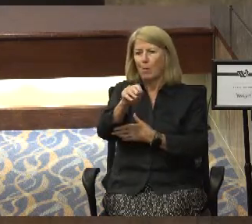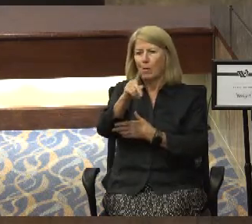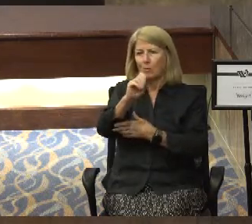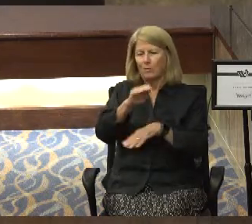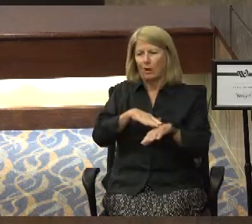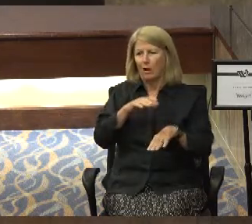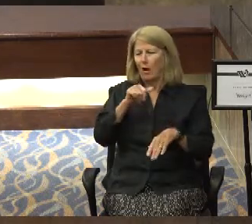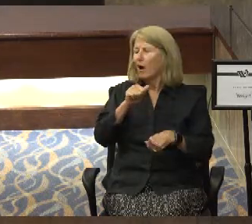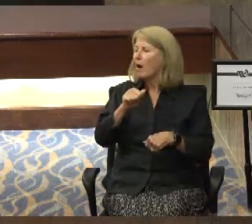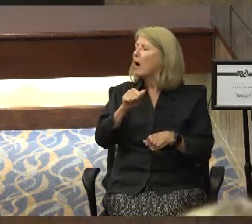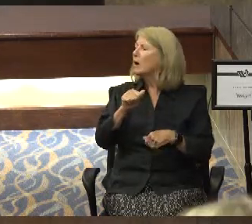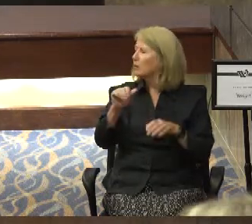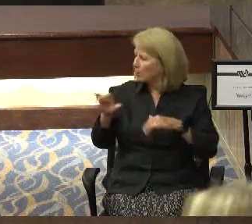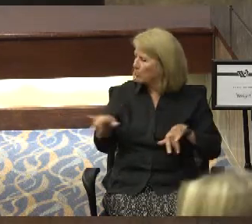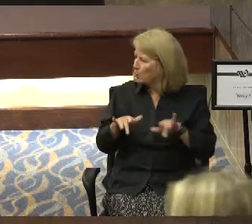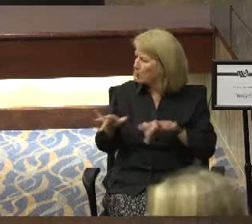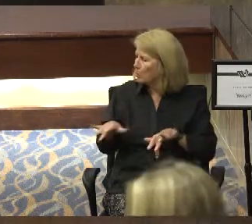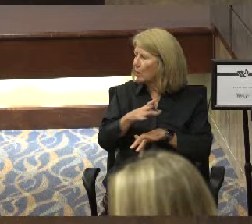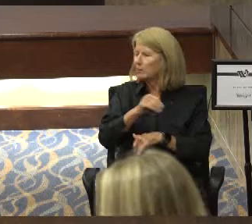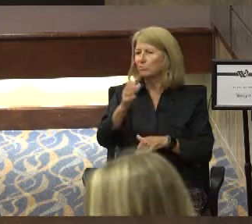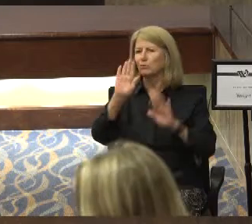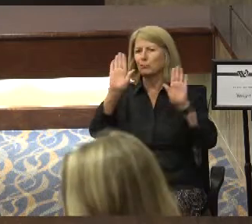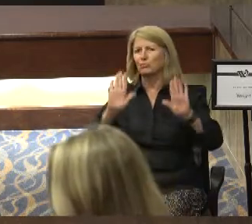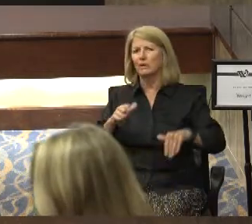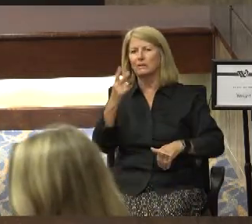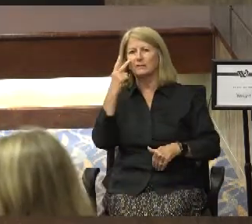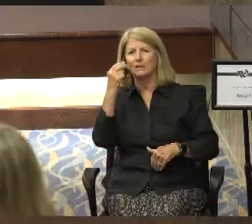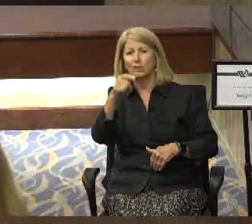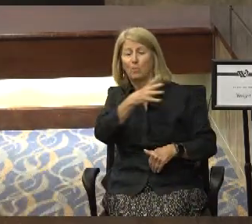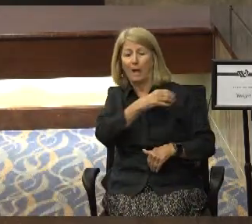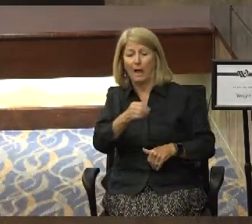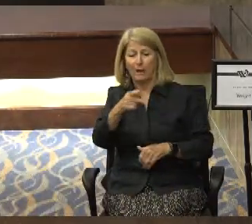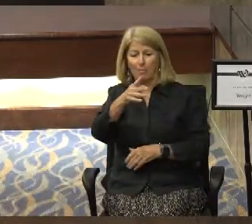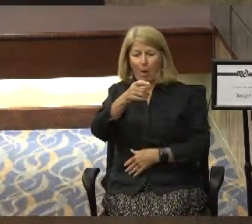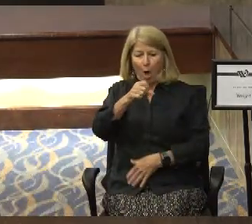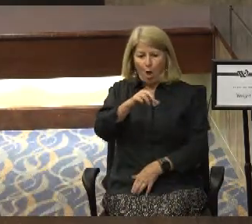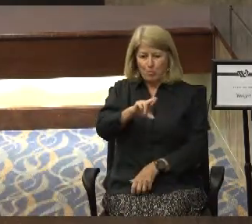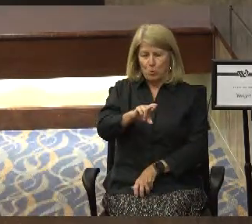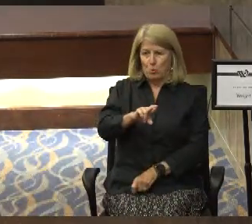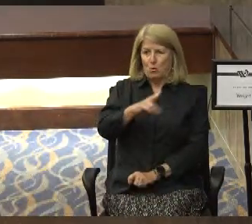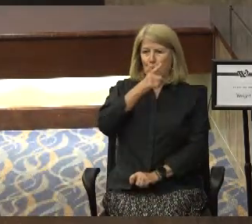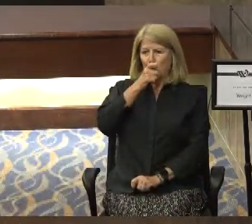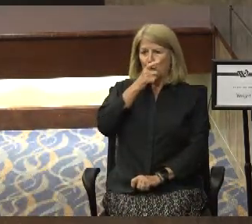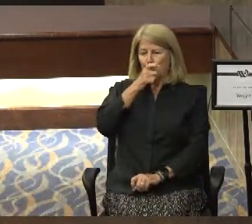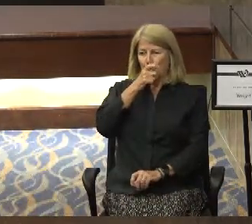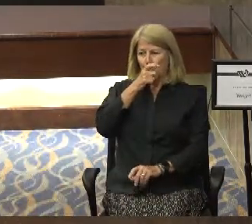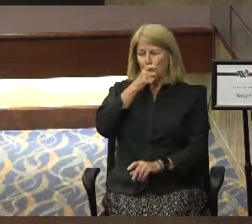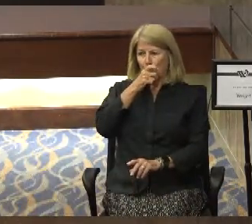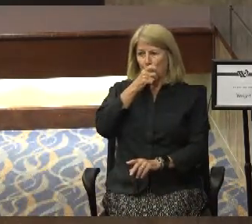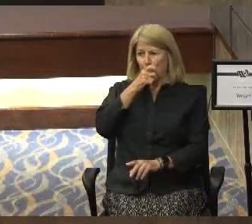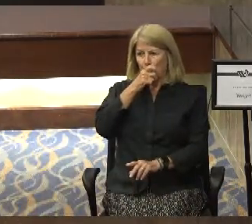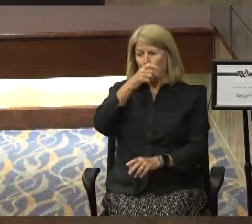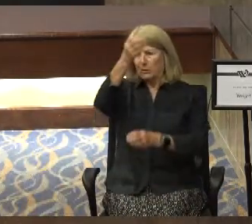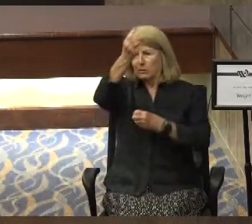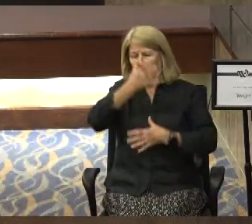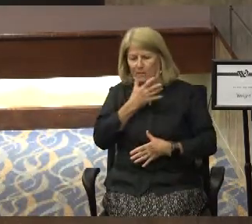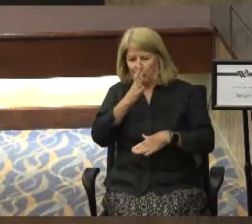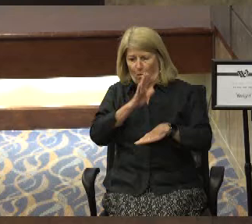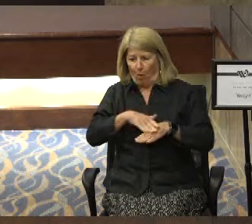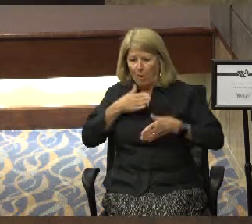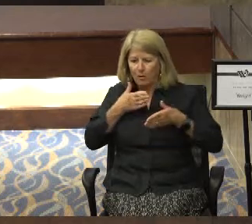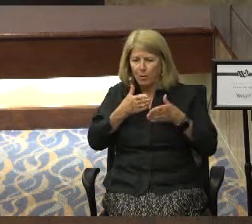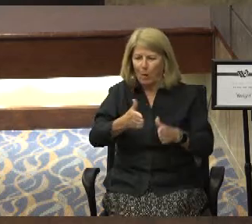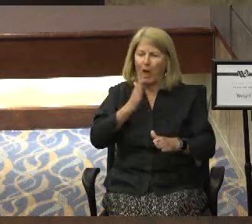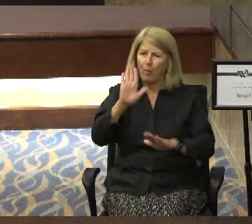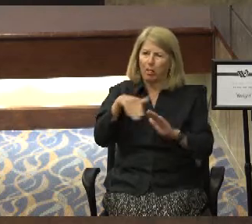It's great to see you. And even if remotely, and Councilmember Palmer, who has let me know that she's on her way and